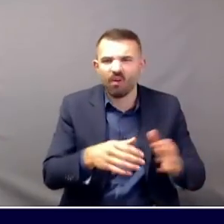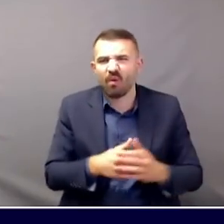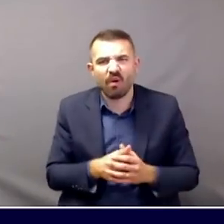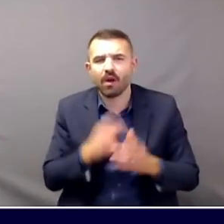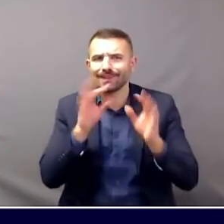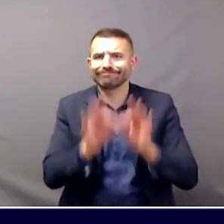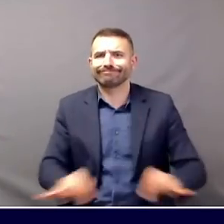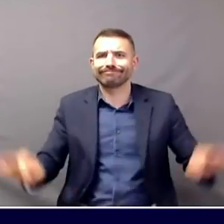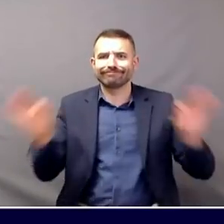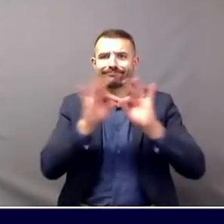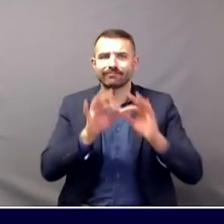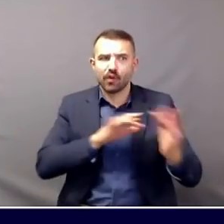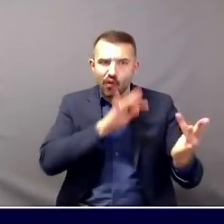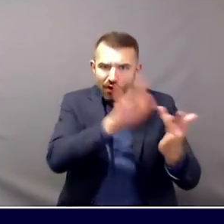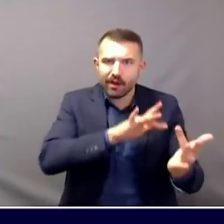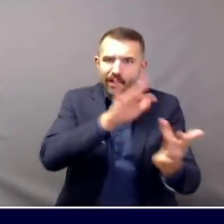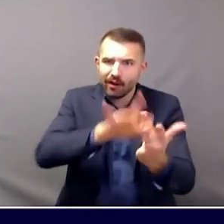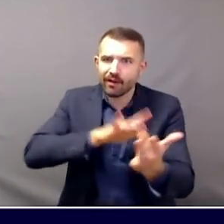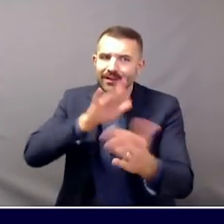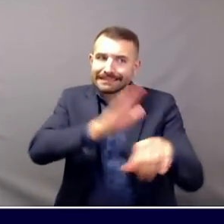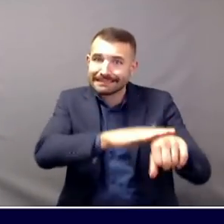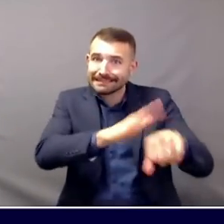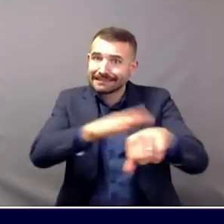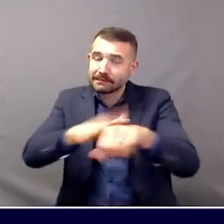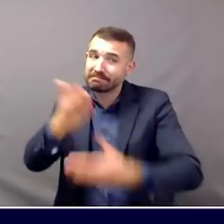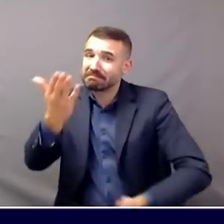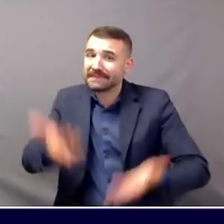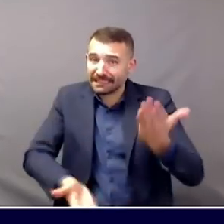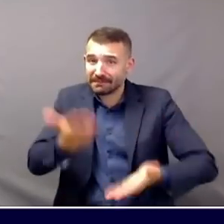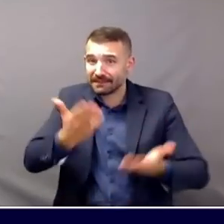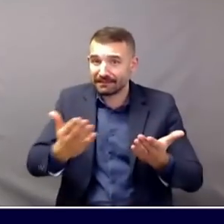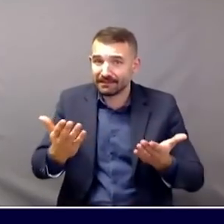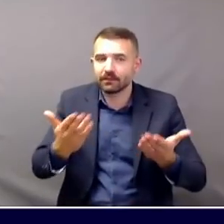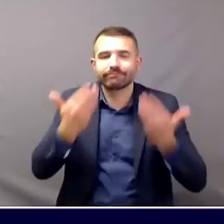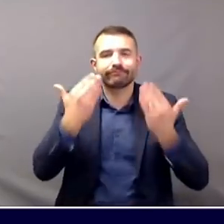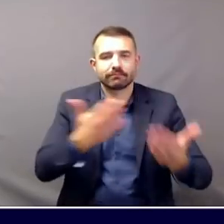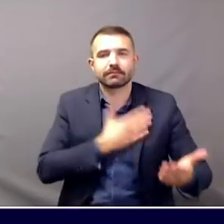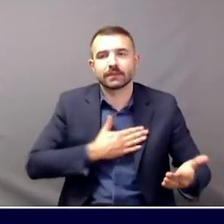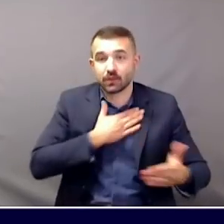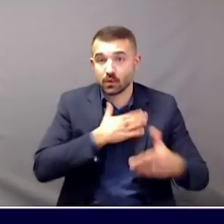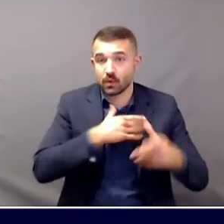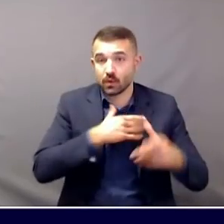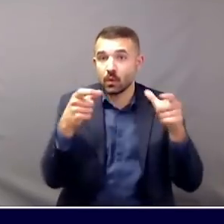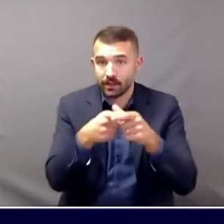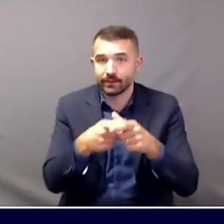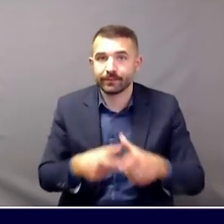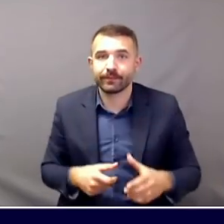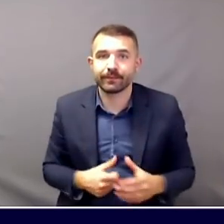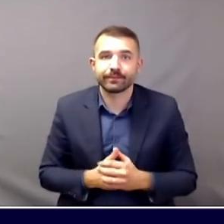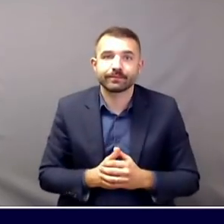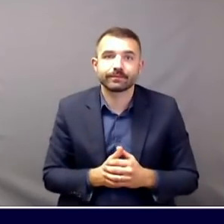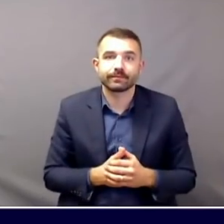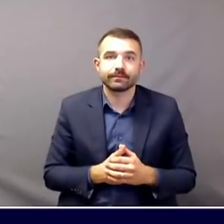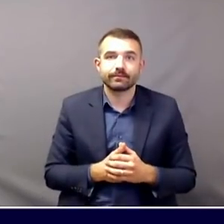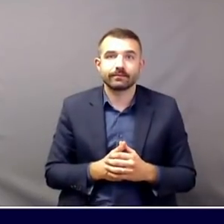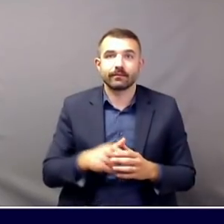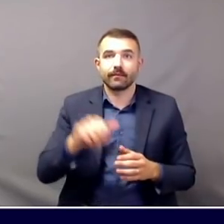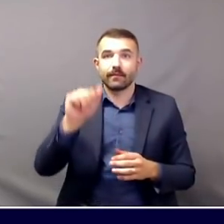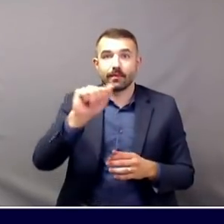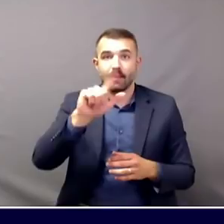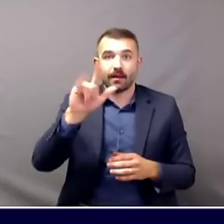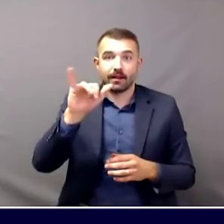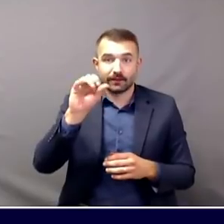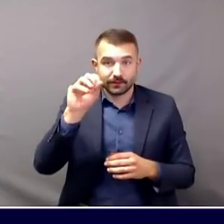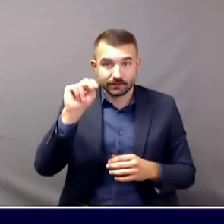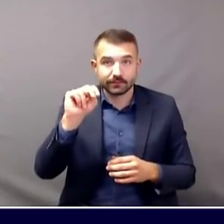I'm going to turn now to Allison Ross at WMTW. Hi, thank you so much for taking my question. So Dr. Shah,